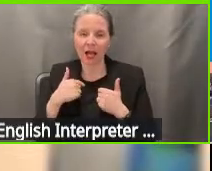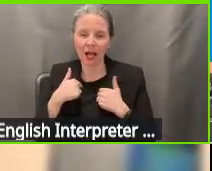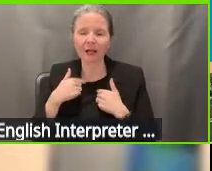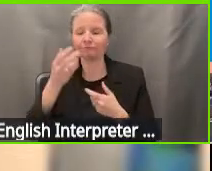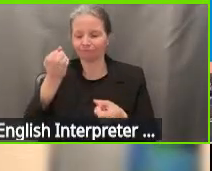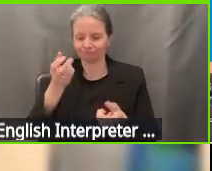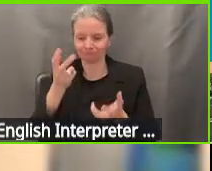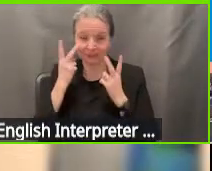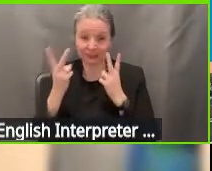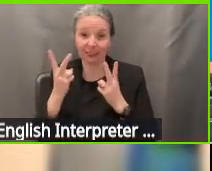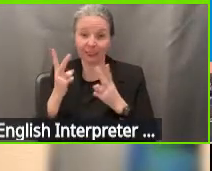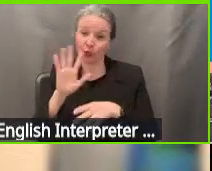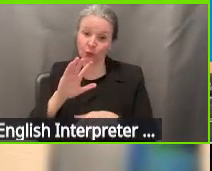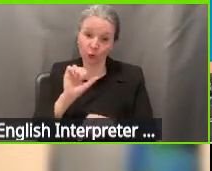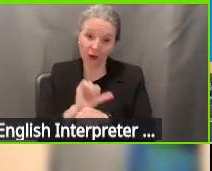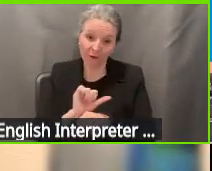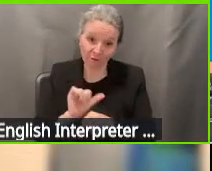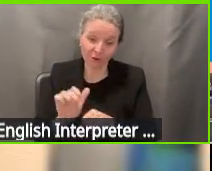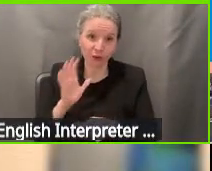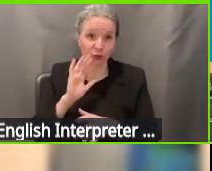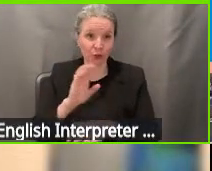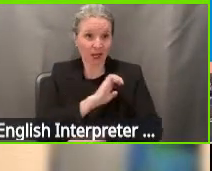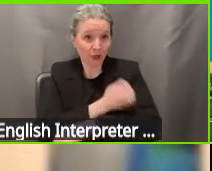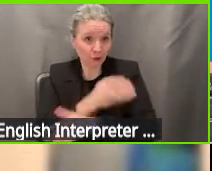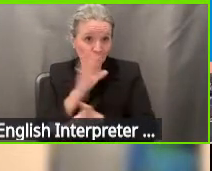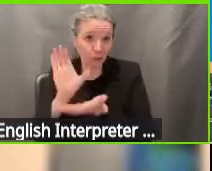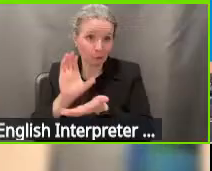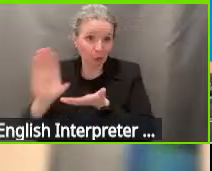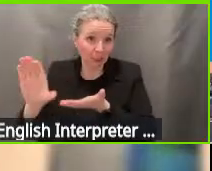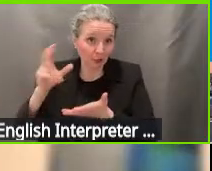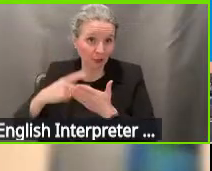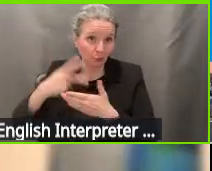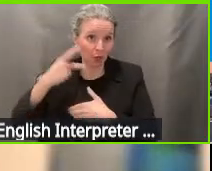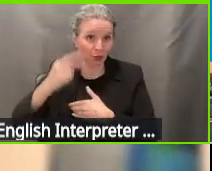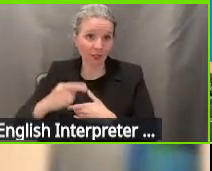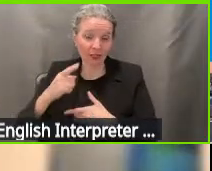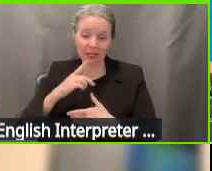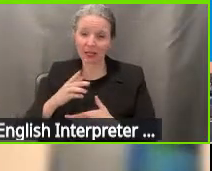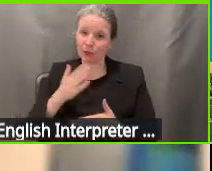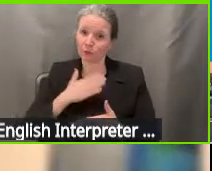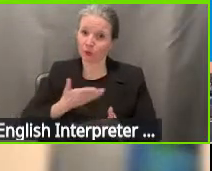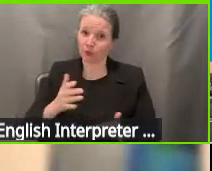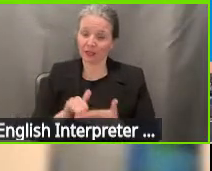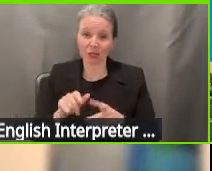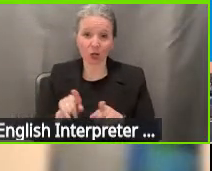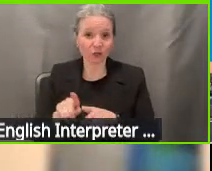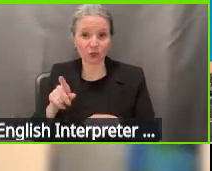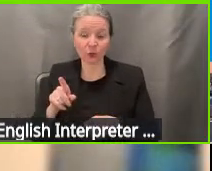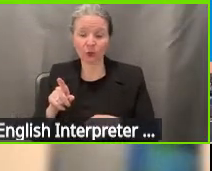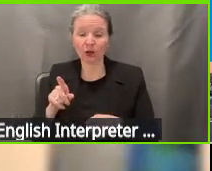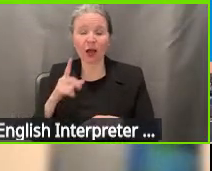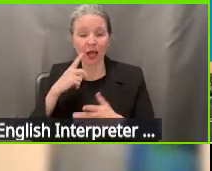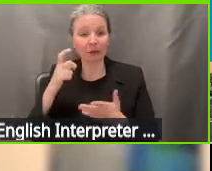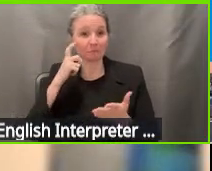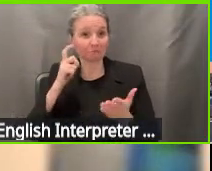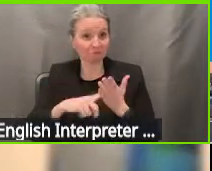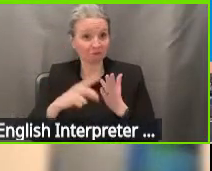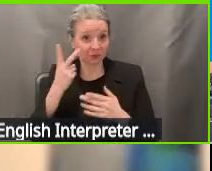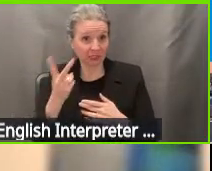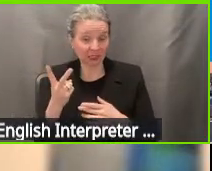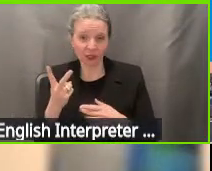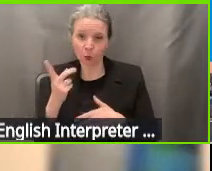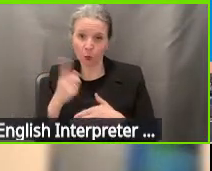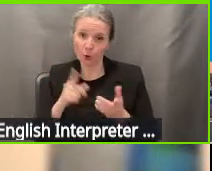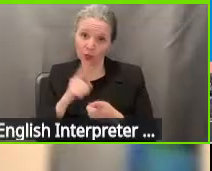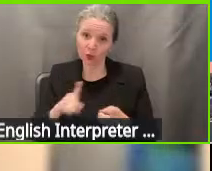and effort that folks put into this, and a sincere appreciation to that. It's also not lost on me on what